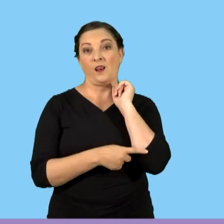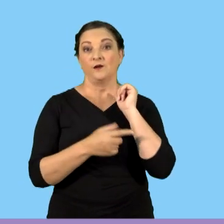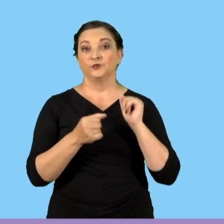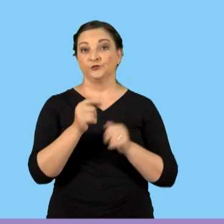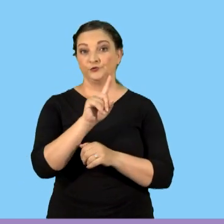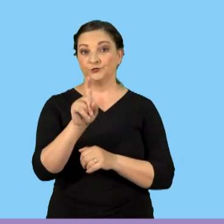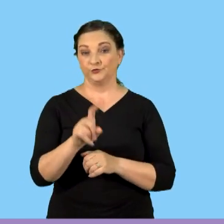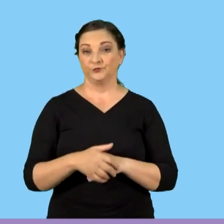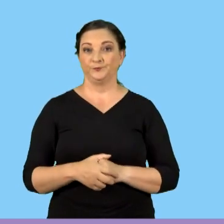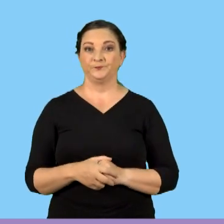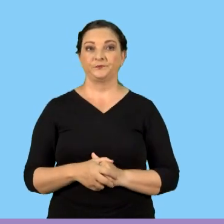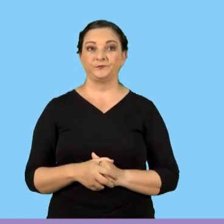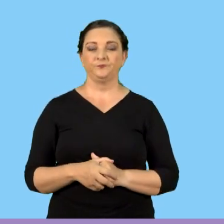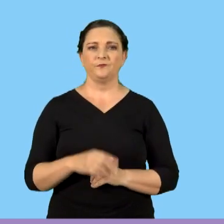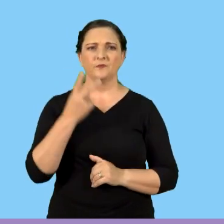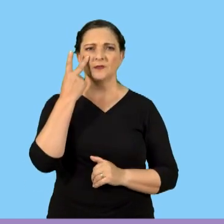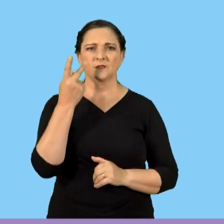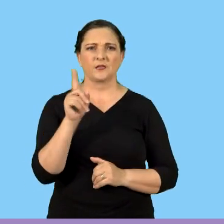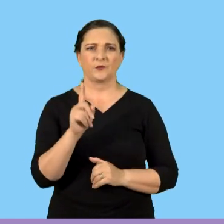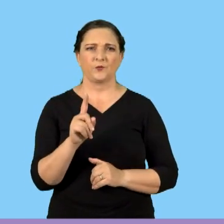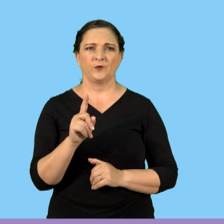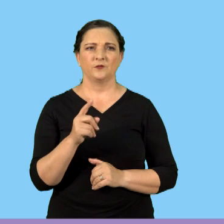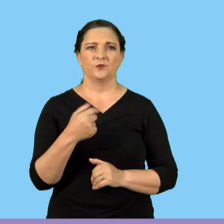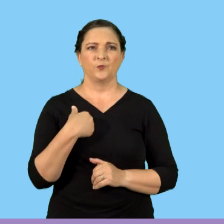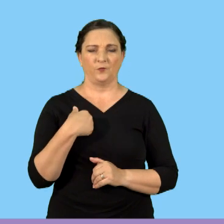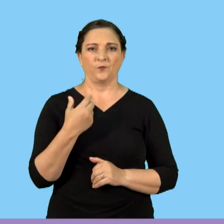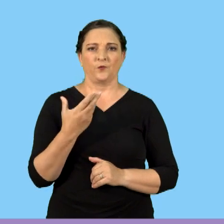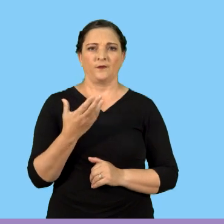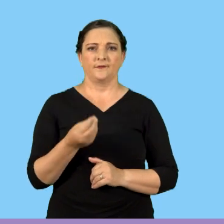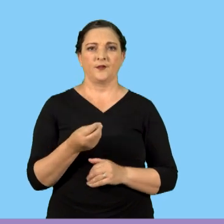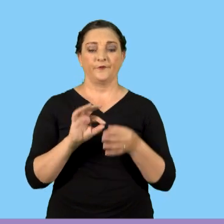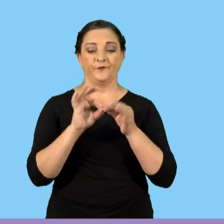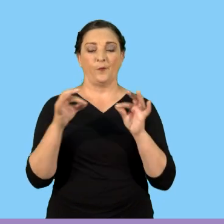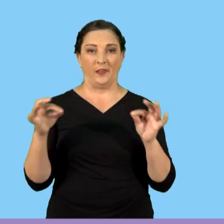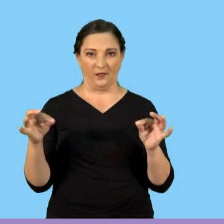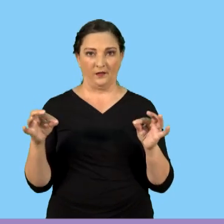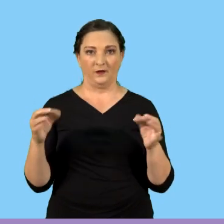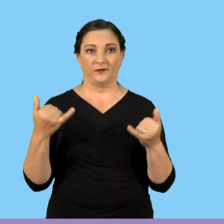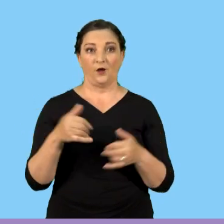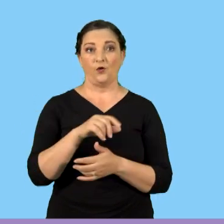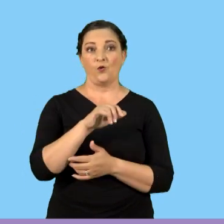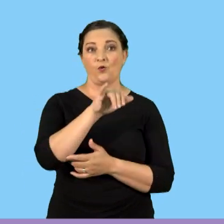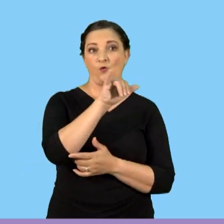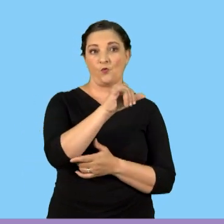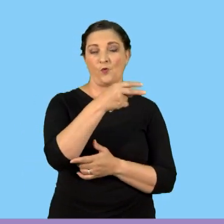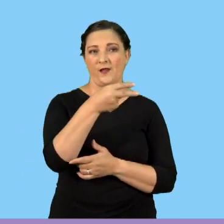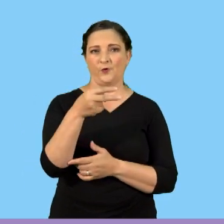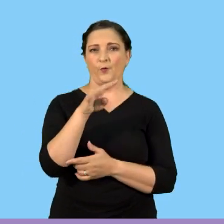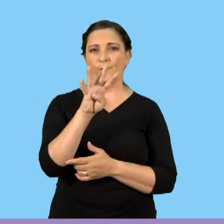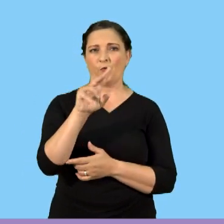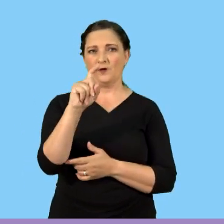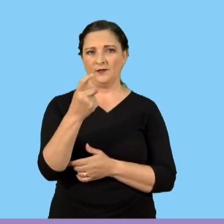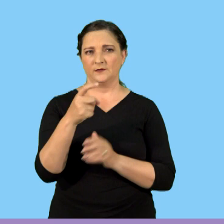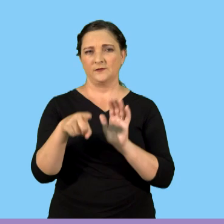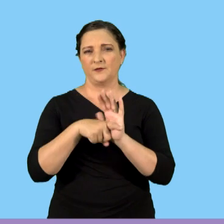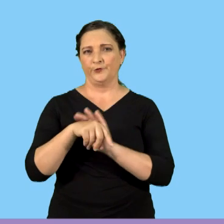Let's go over to the last application question. And here we've been given a formula that says